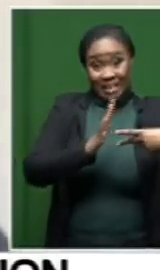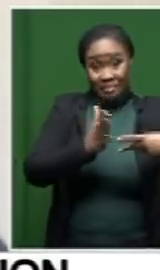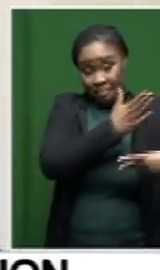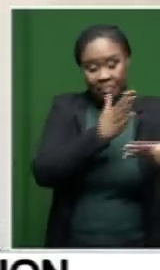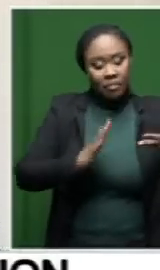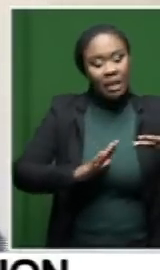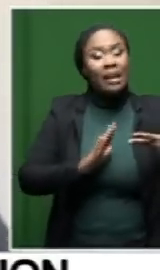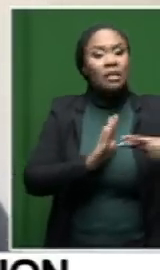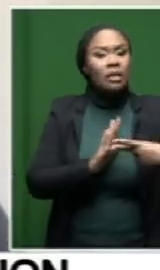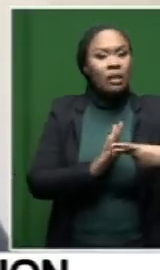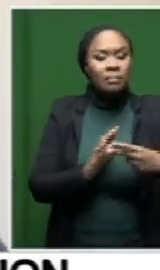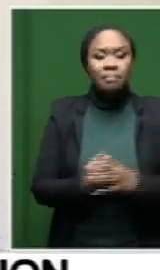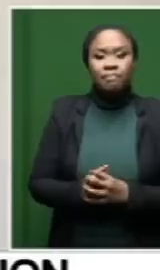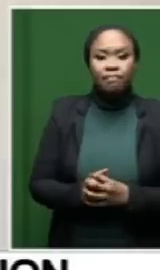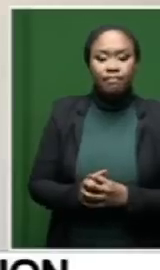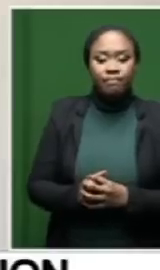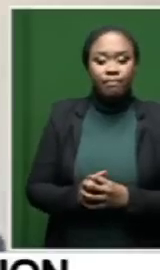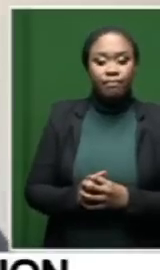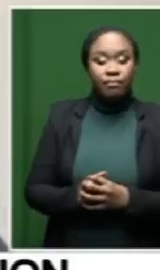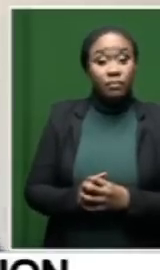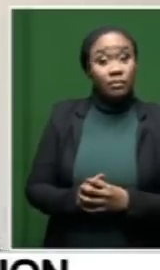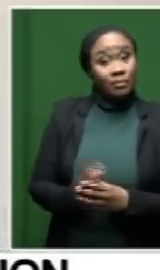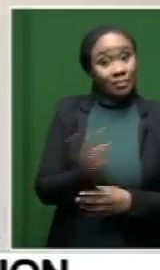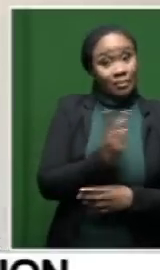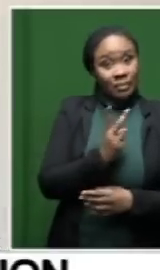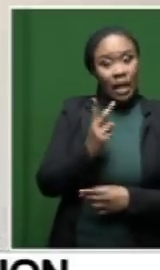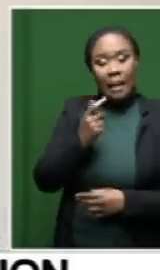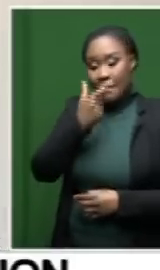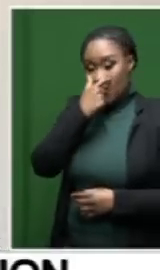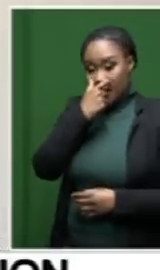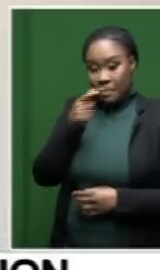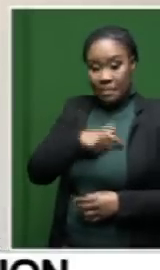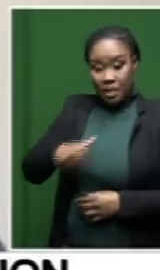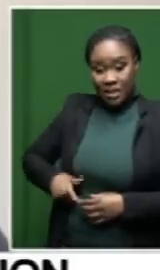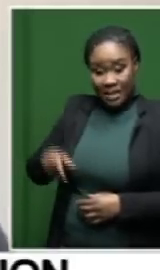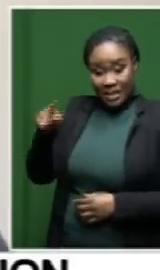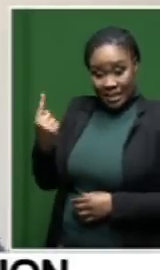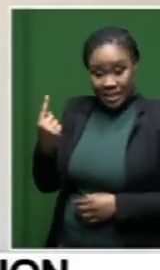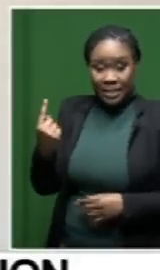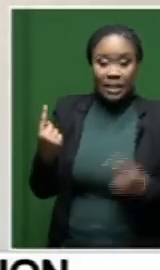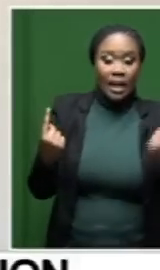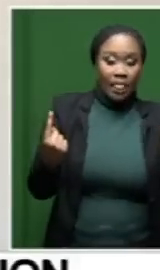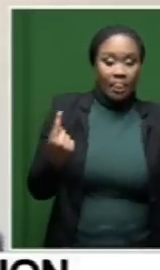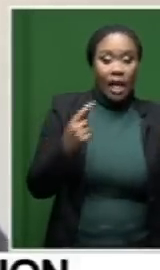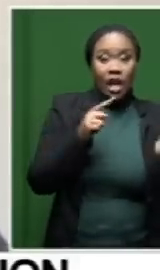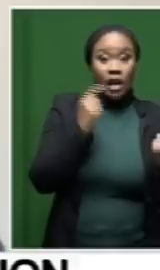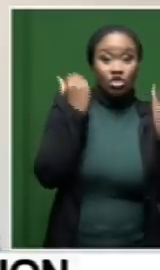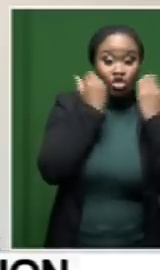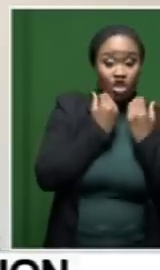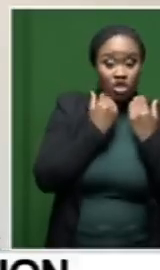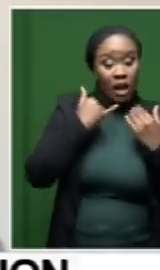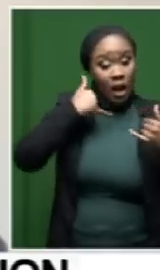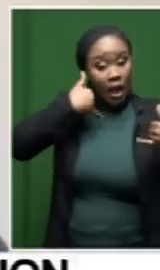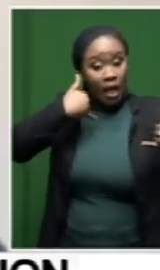which is what to make of the conversations between Judge Zondo and the president. From what is